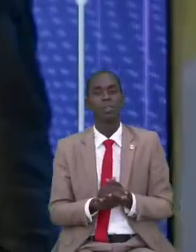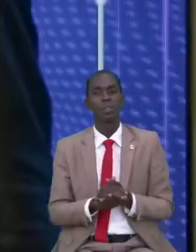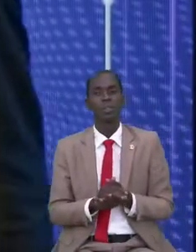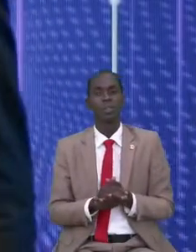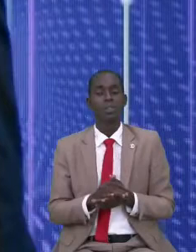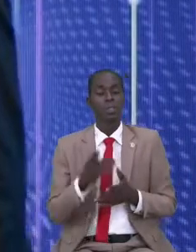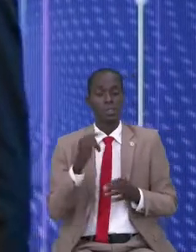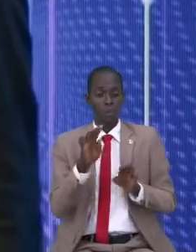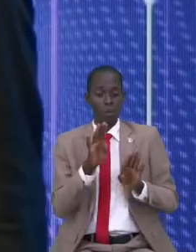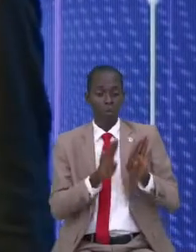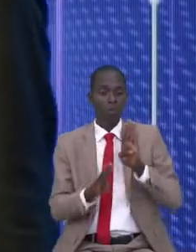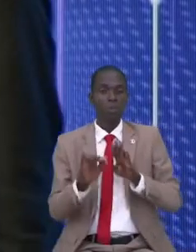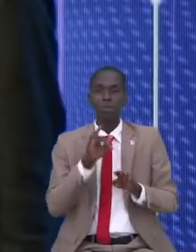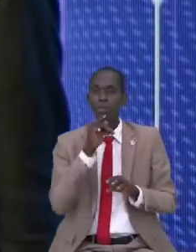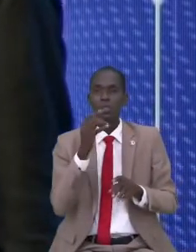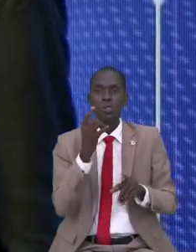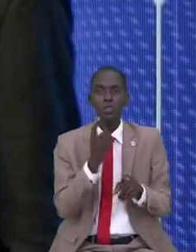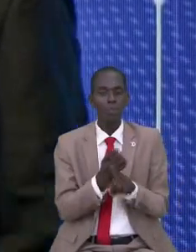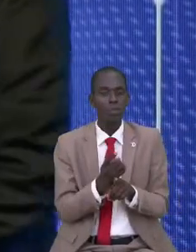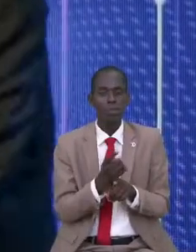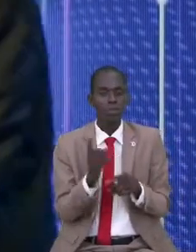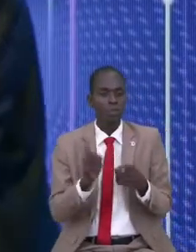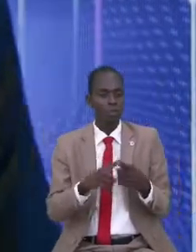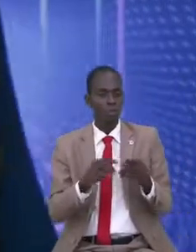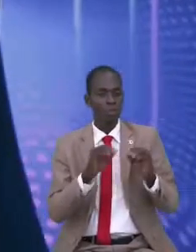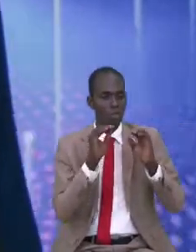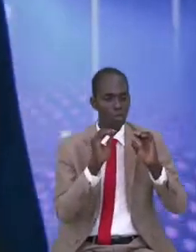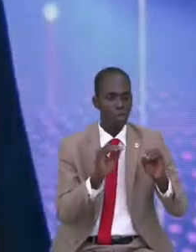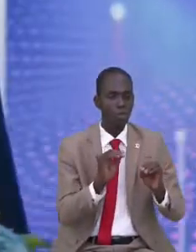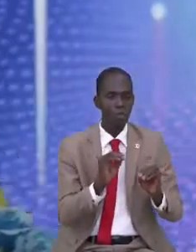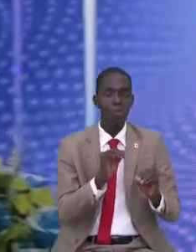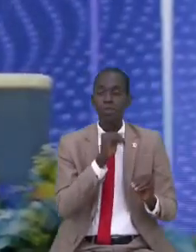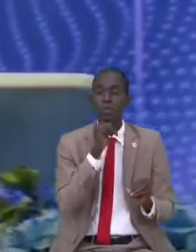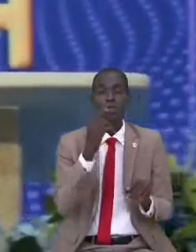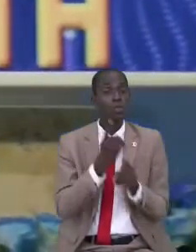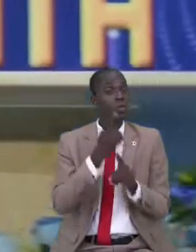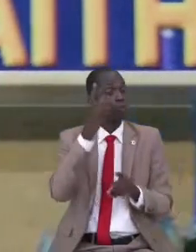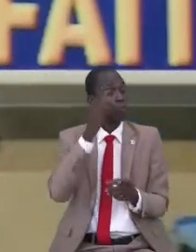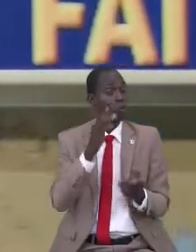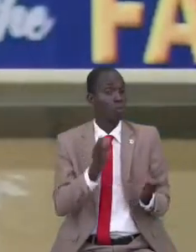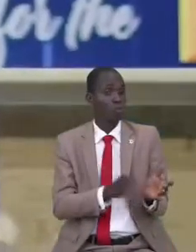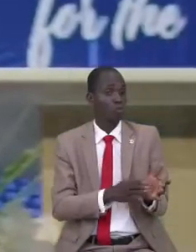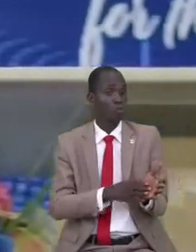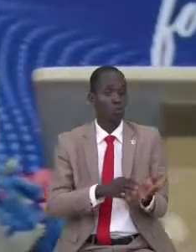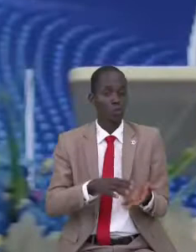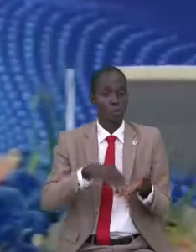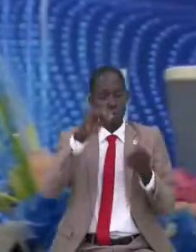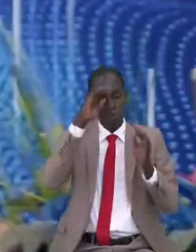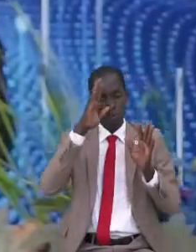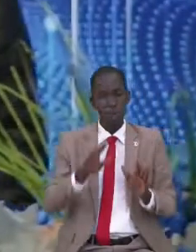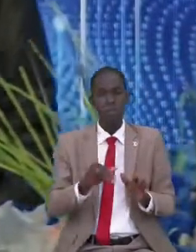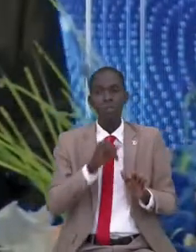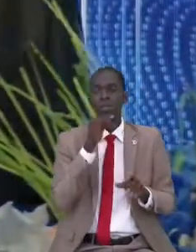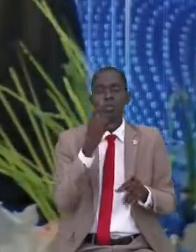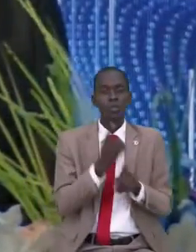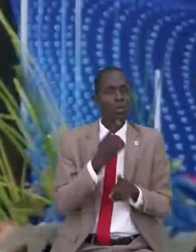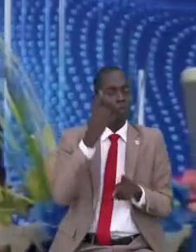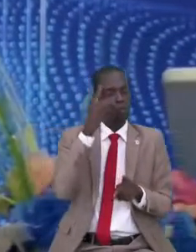is not just for school children. Behavior is not just for those who are growing